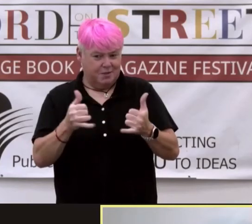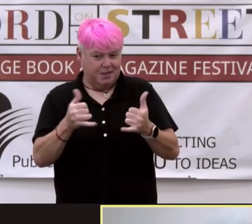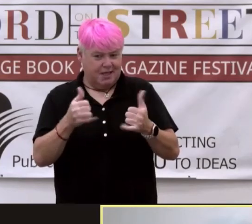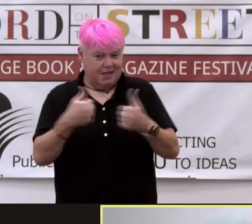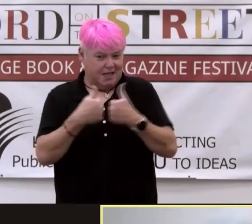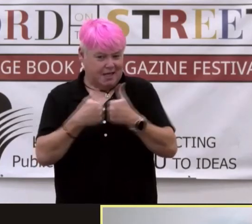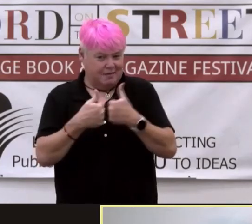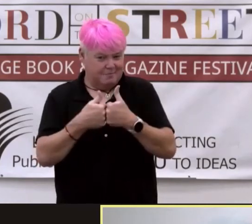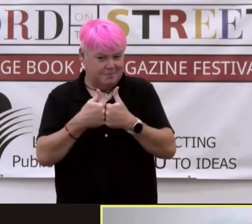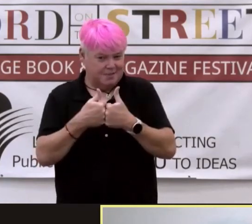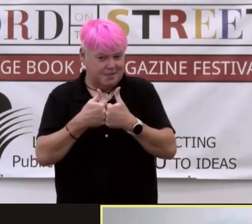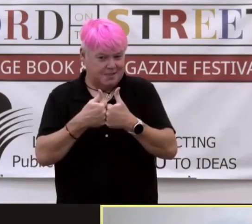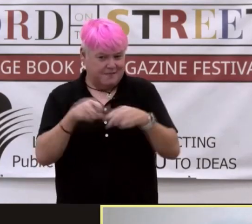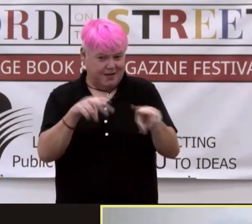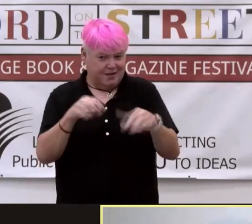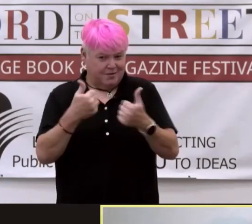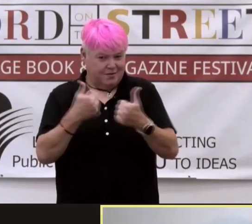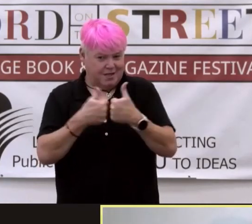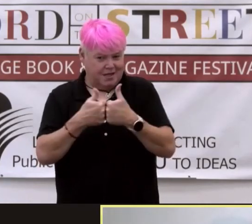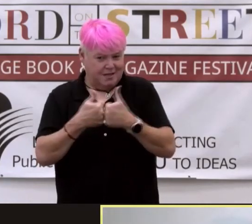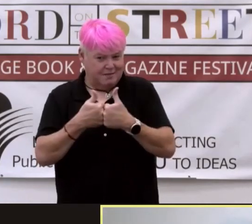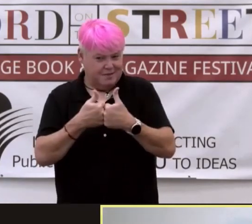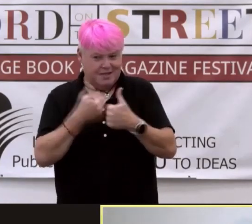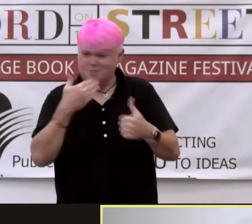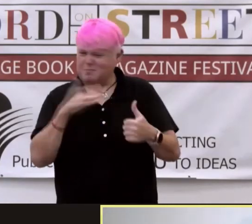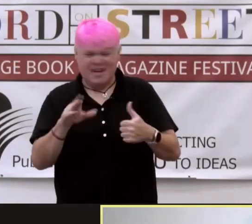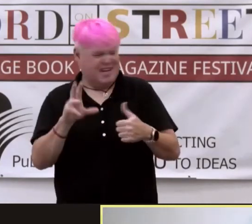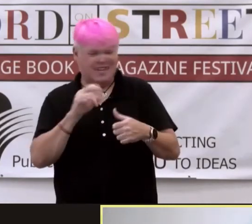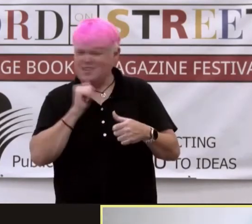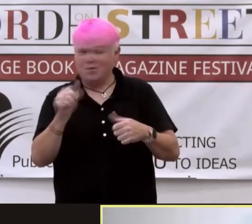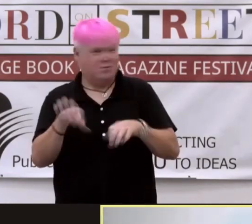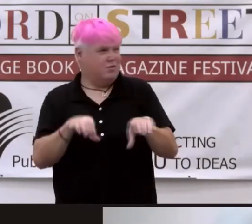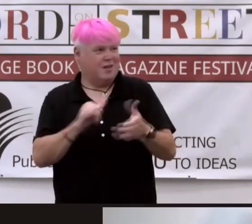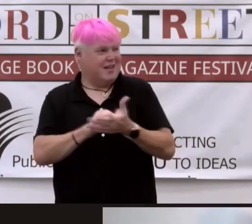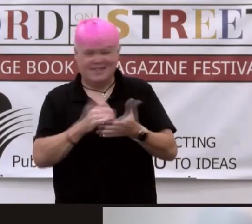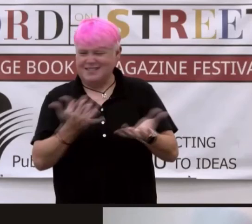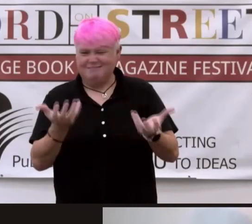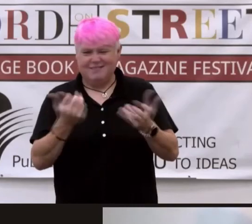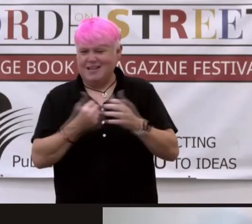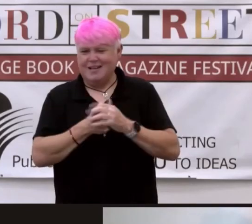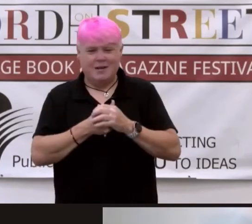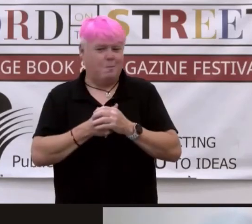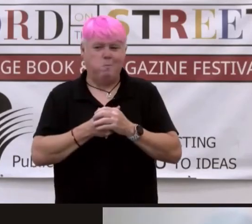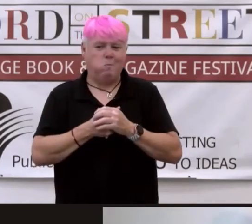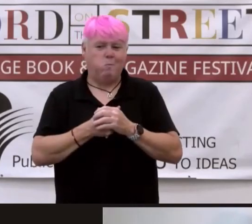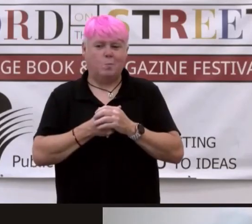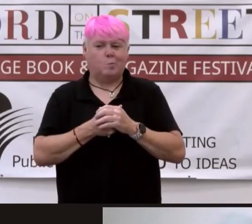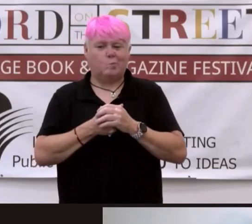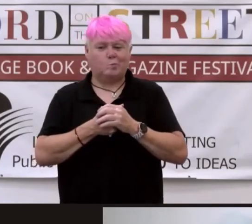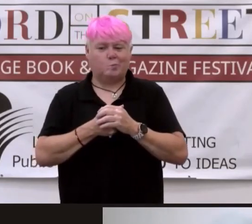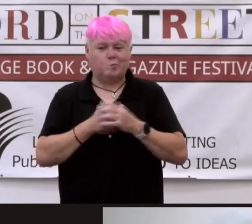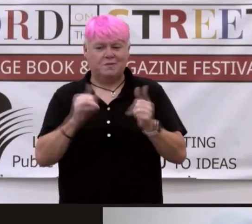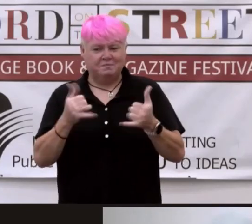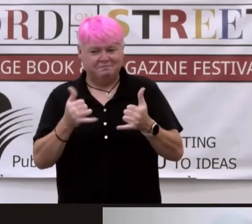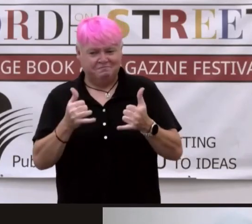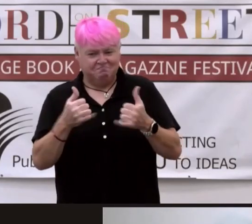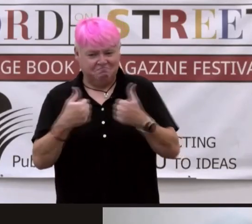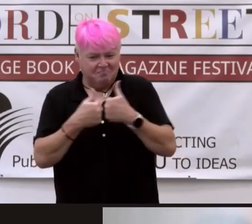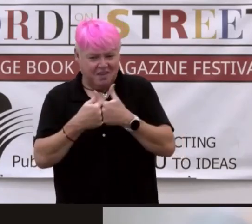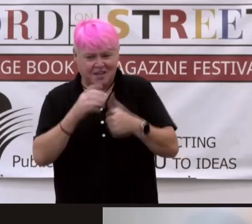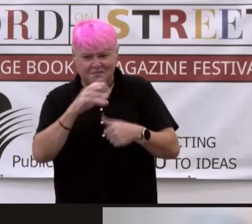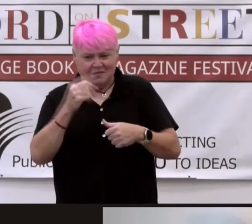on. That's bad. That's really bad. Don't be like that. The audience takes anything away. Don't be like Courtney Summers,